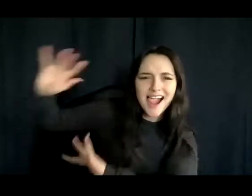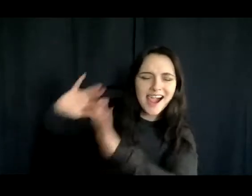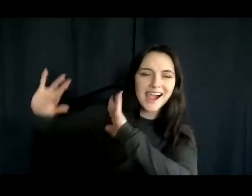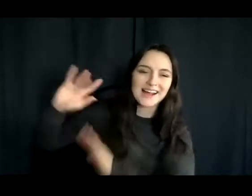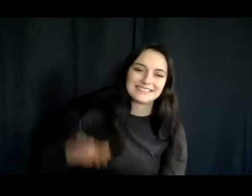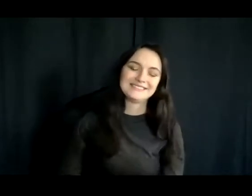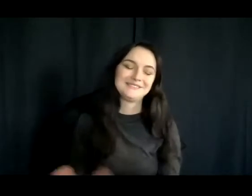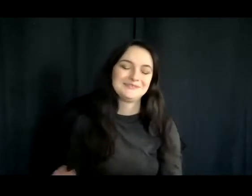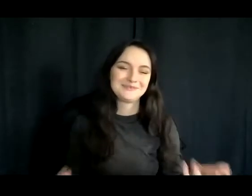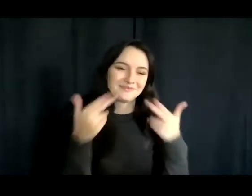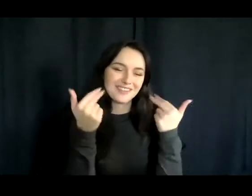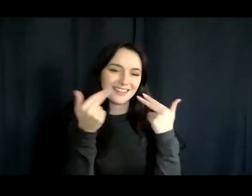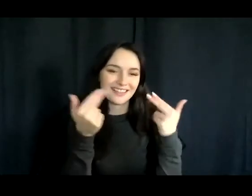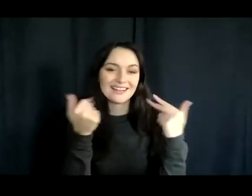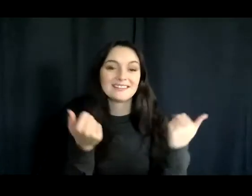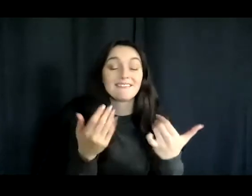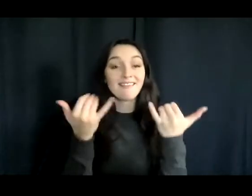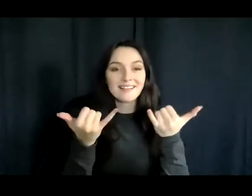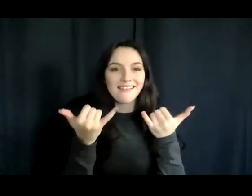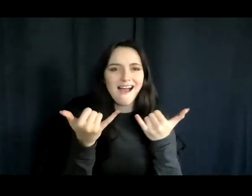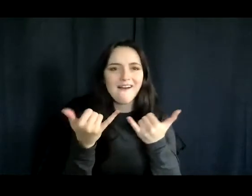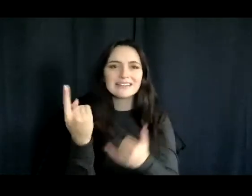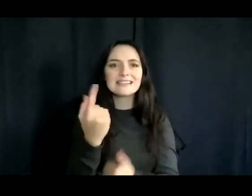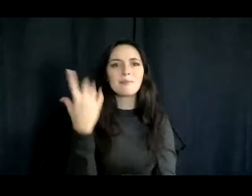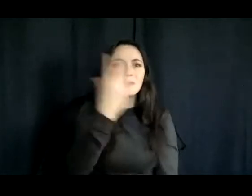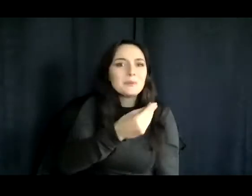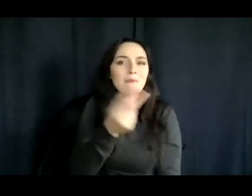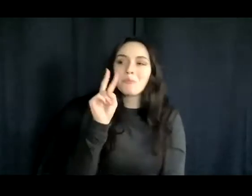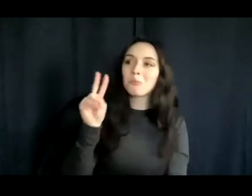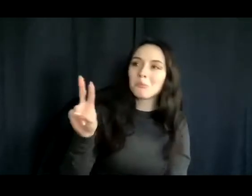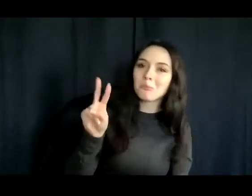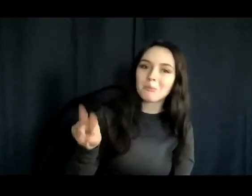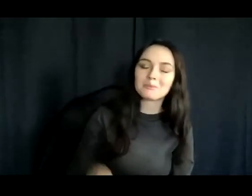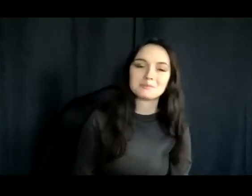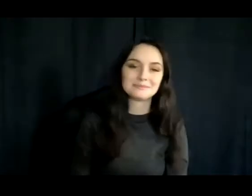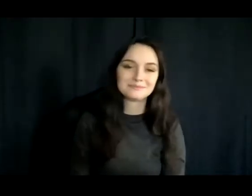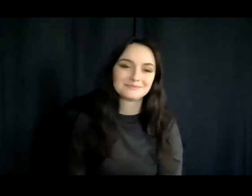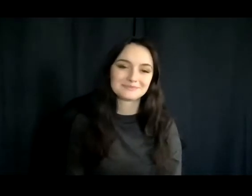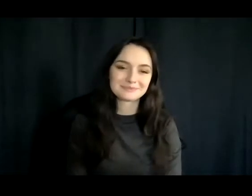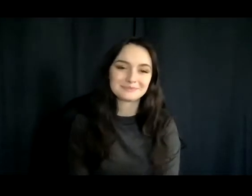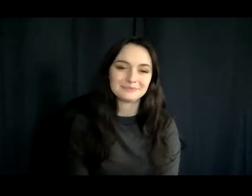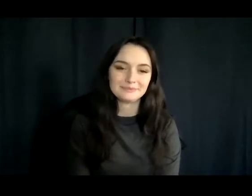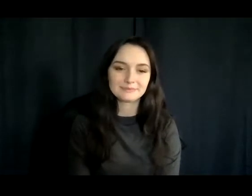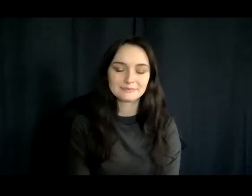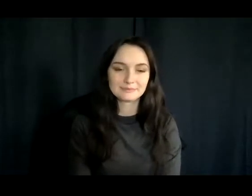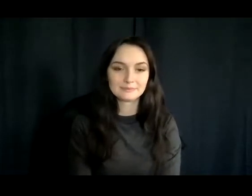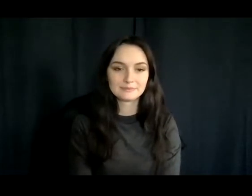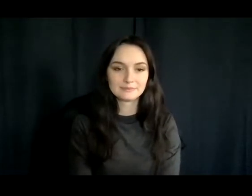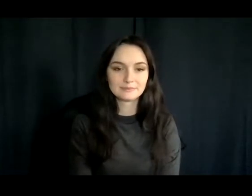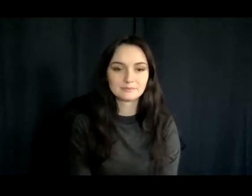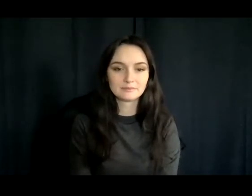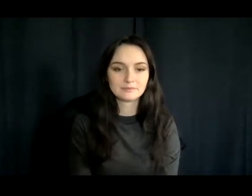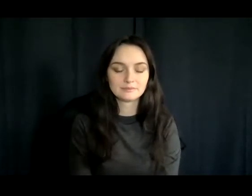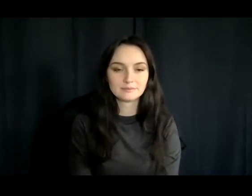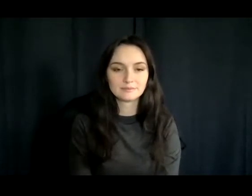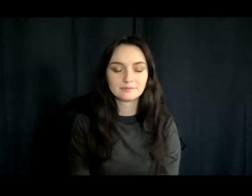now we're using it as a nice siding for our storage shed here. That's fantastic. And these pieces too, these